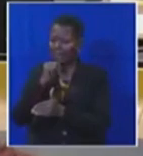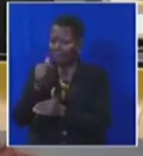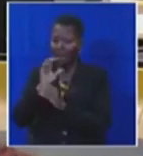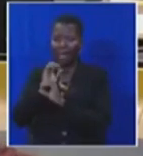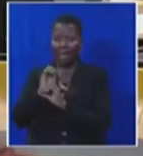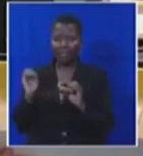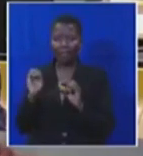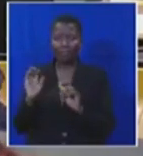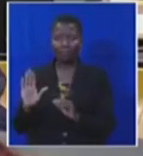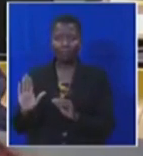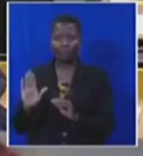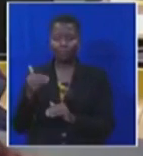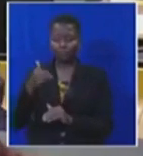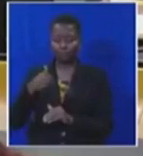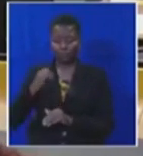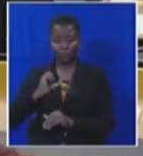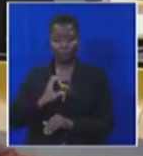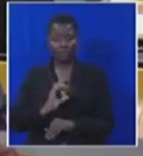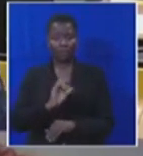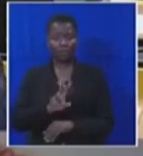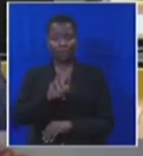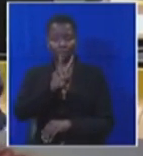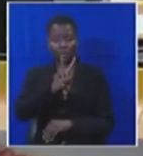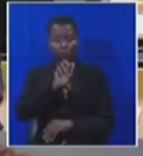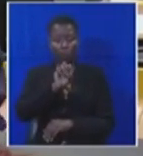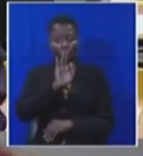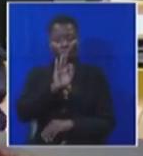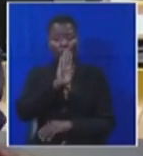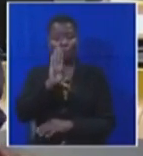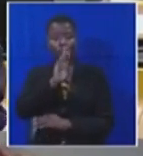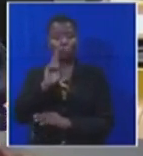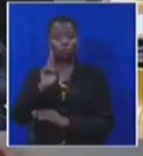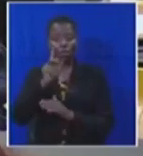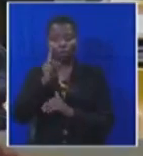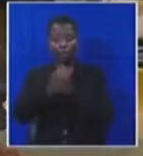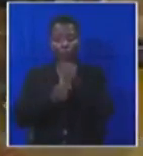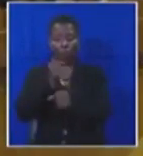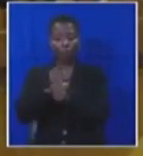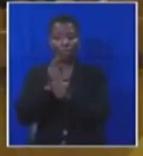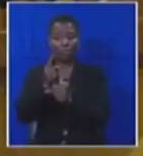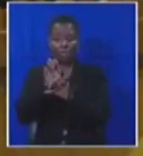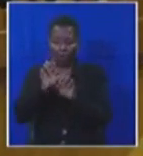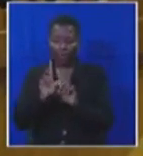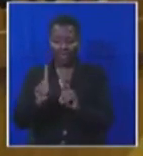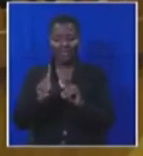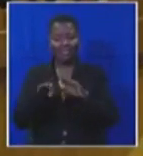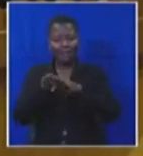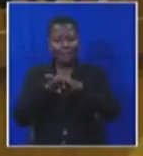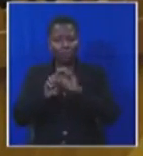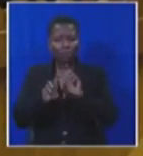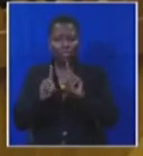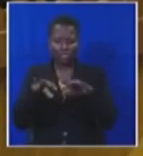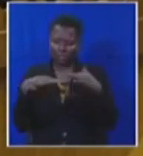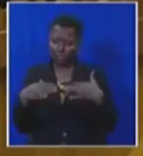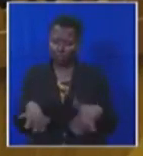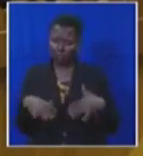We spend 203 billion rand per annum on basic education. It is the biggest item in the line. It